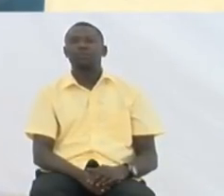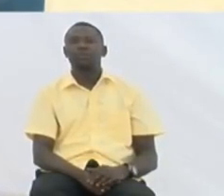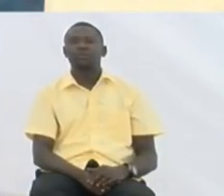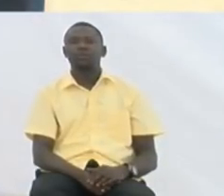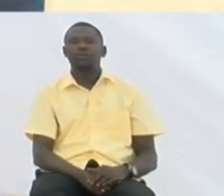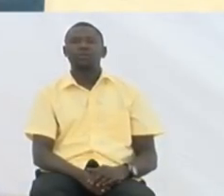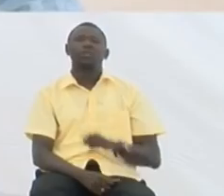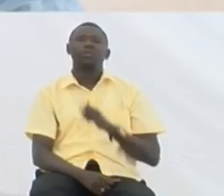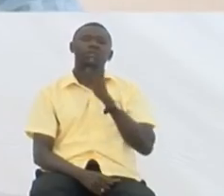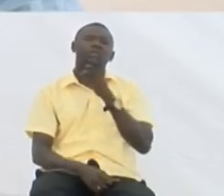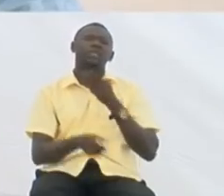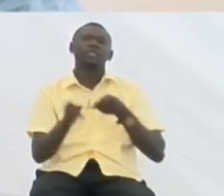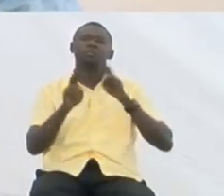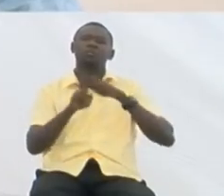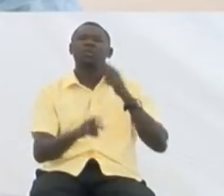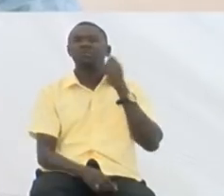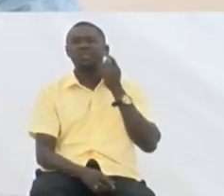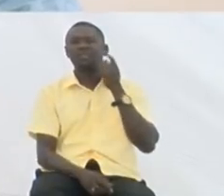bill. In the